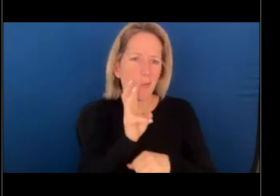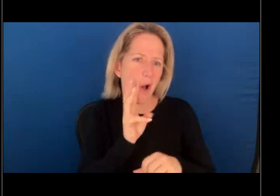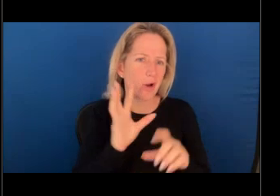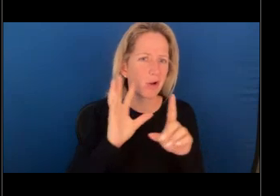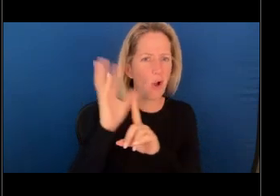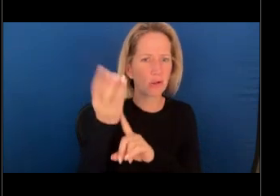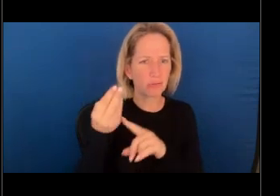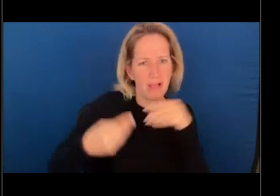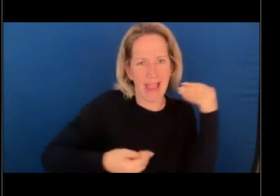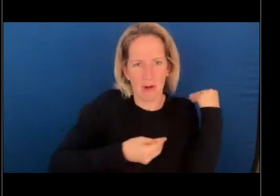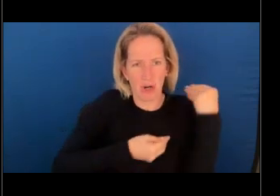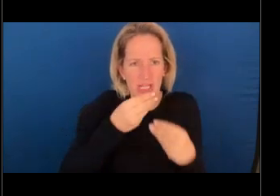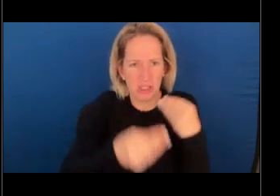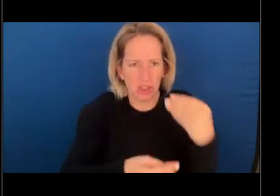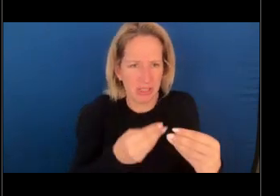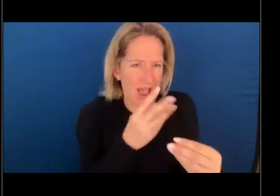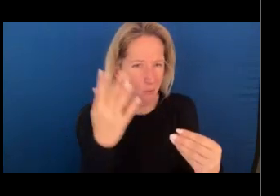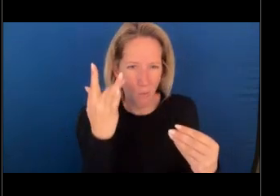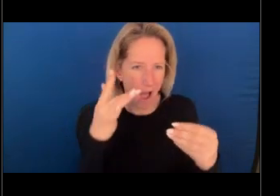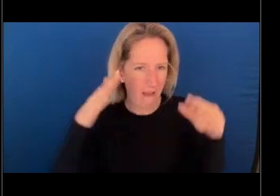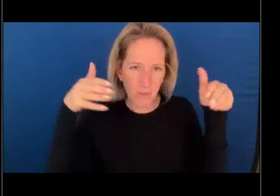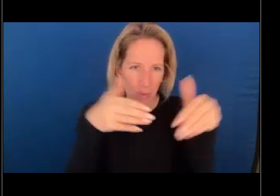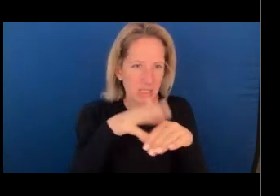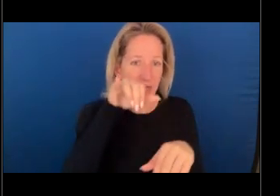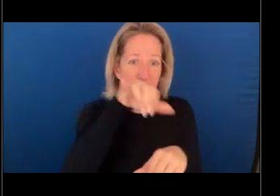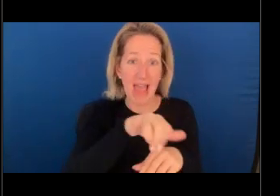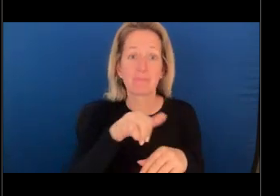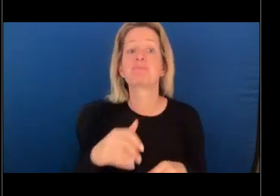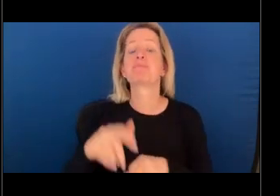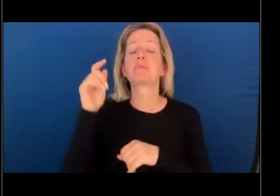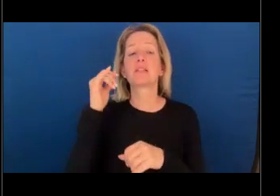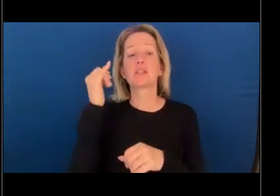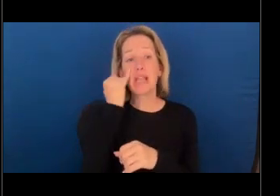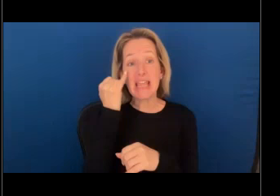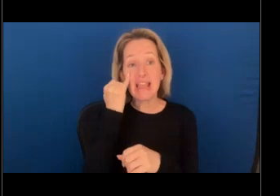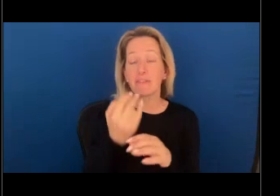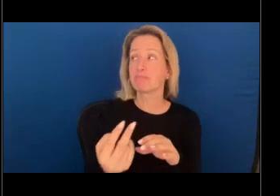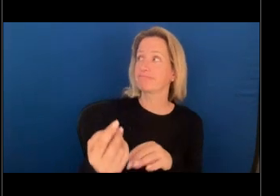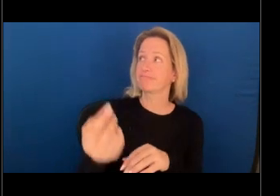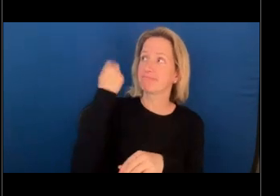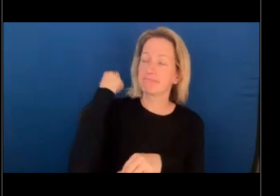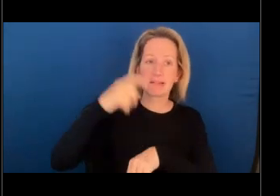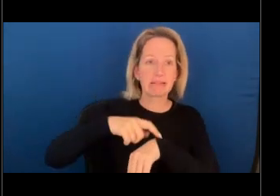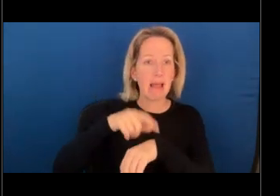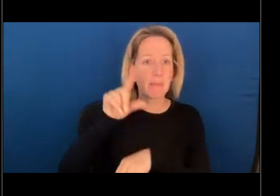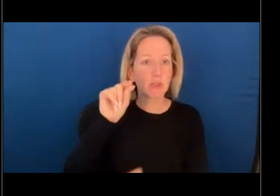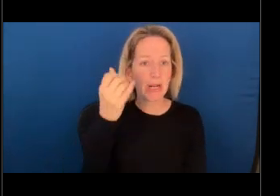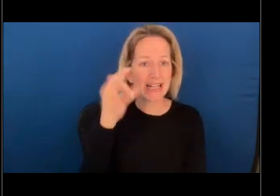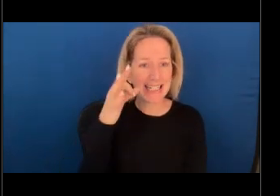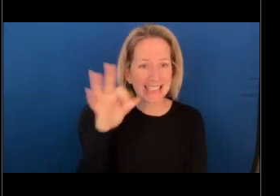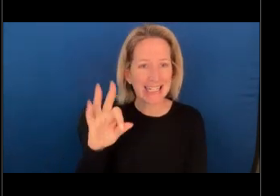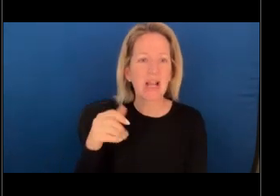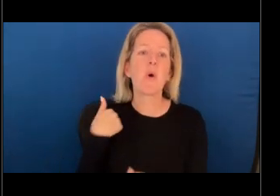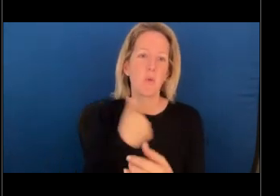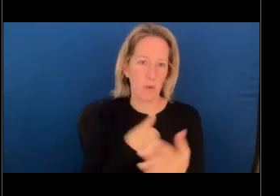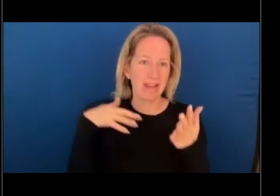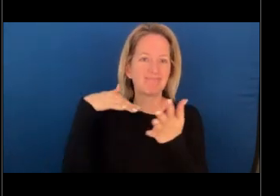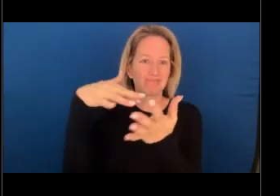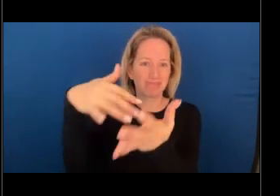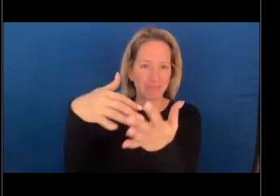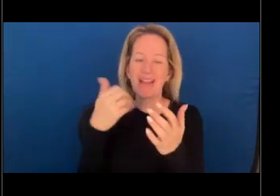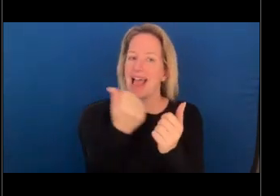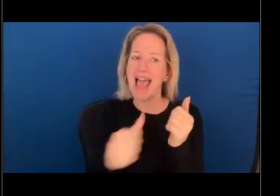that. So if you take a time machine back to 2019, we had a research project on shipwrecks in